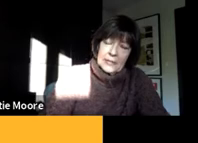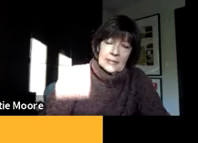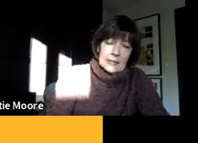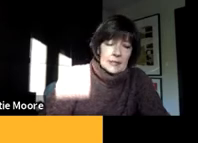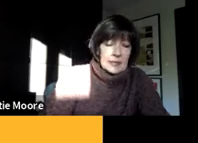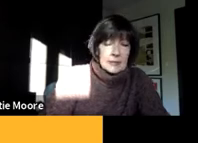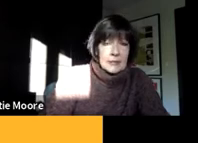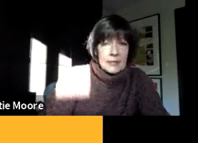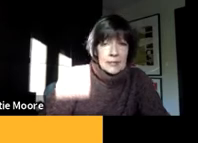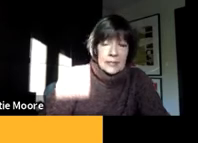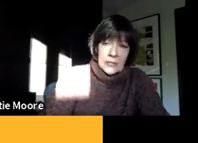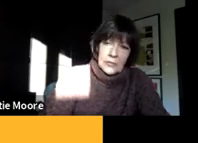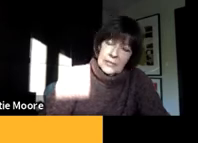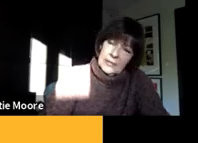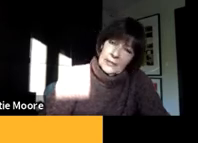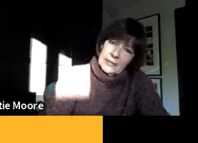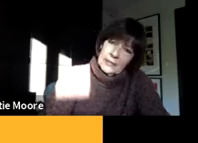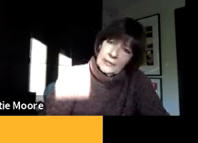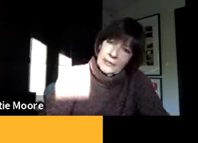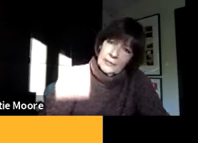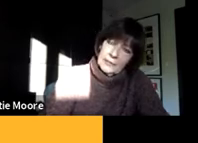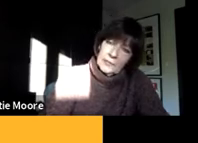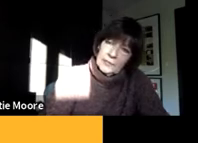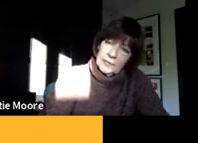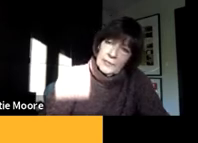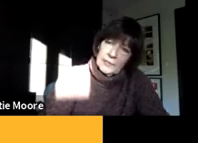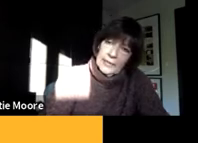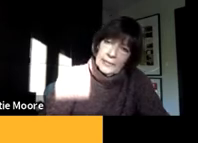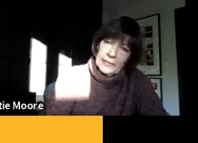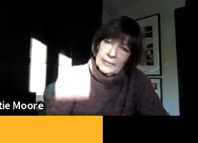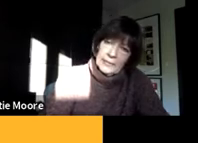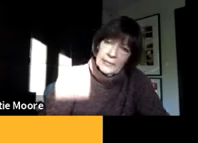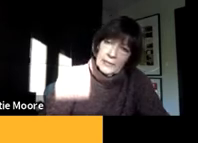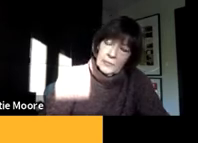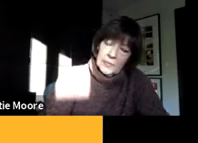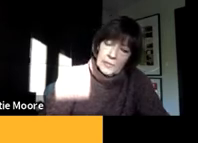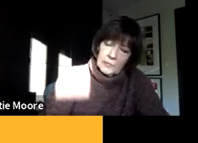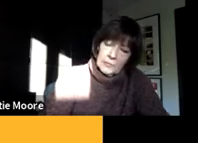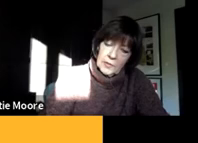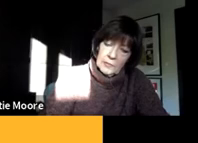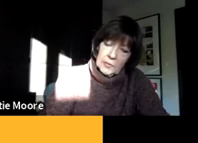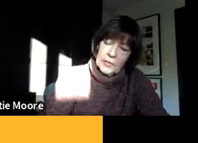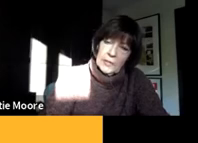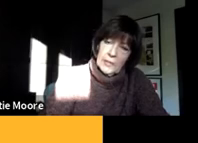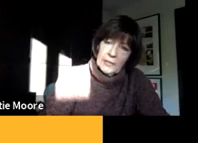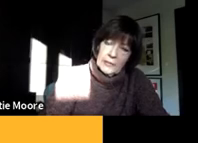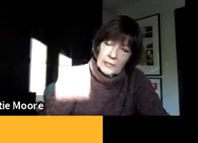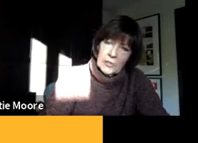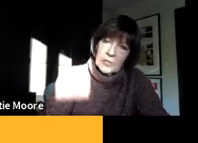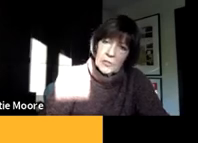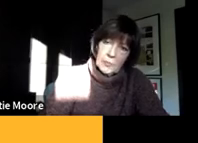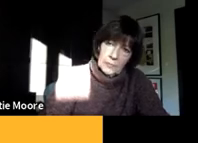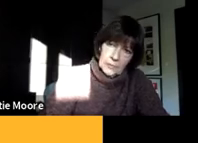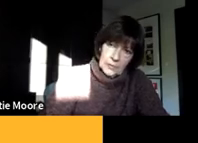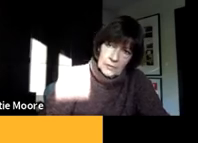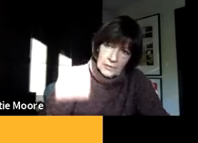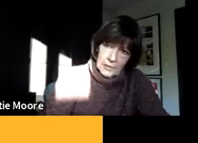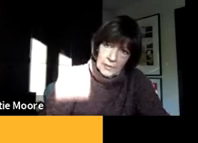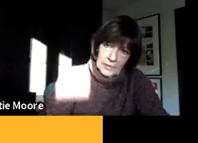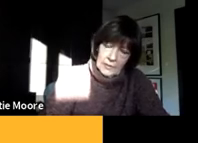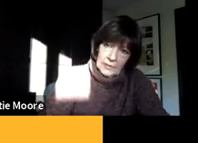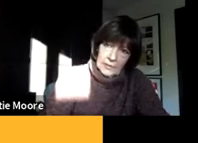And the reckoning in this country of the sadness that comes from looking at Indigenous